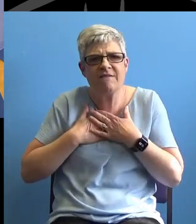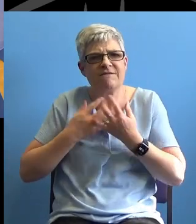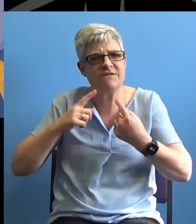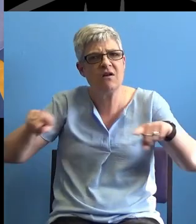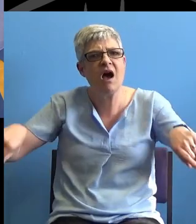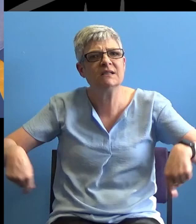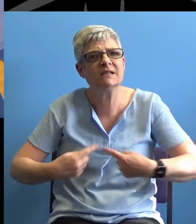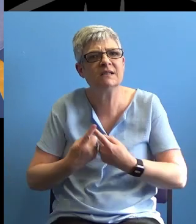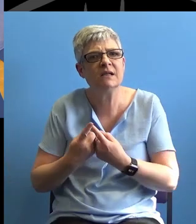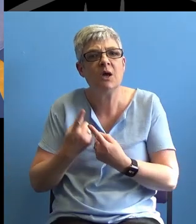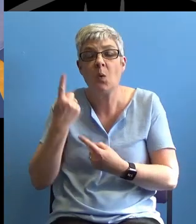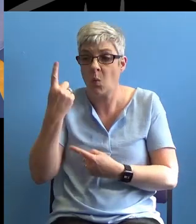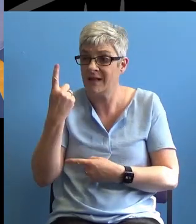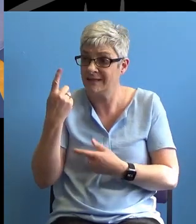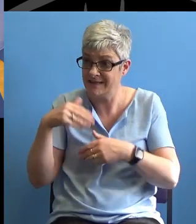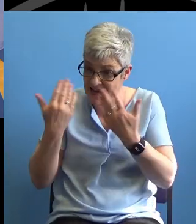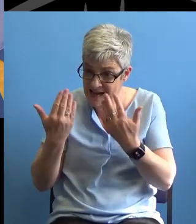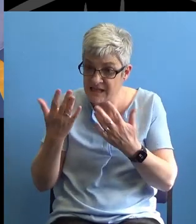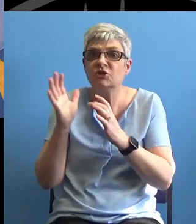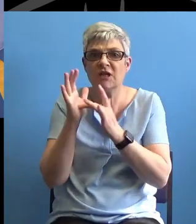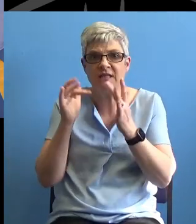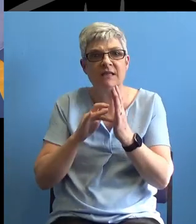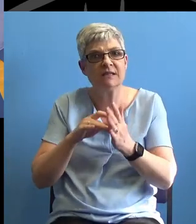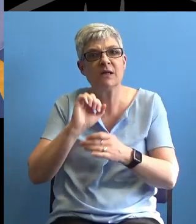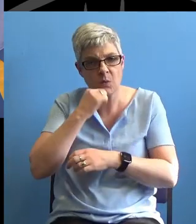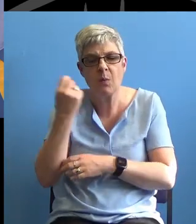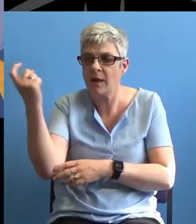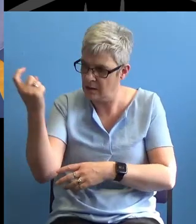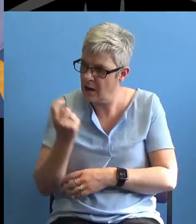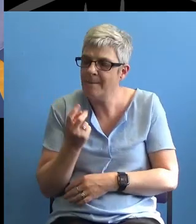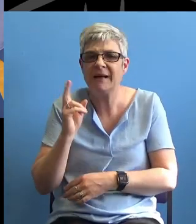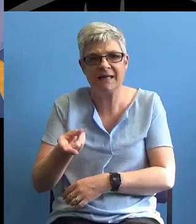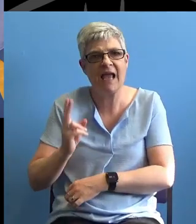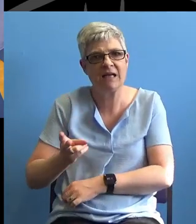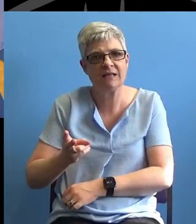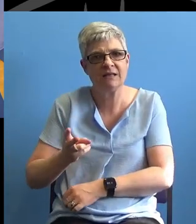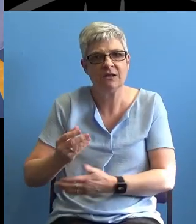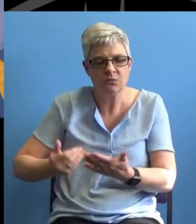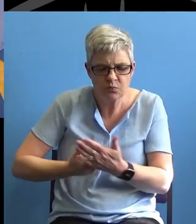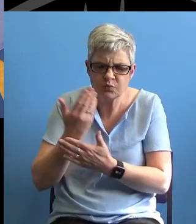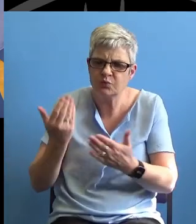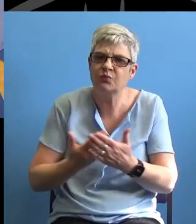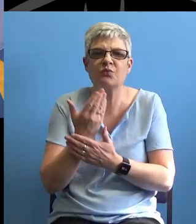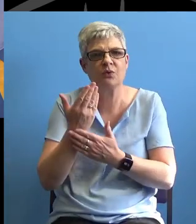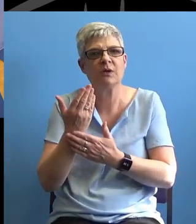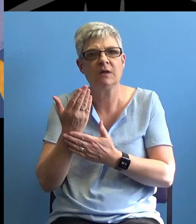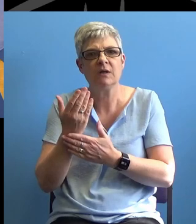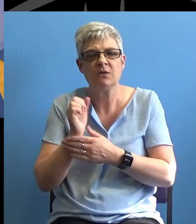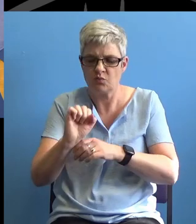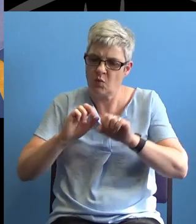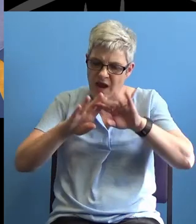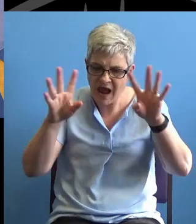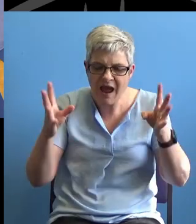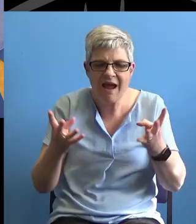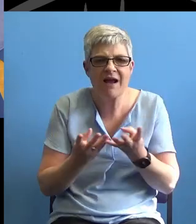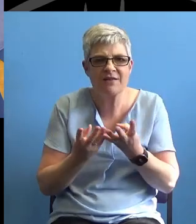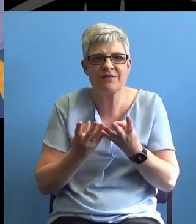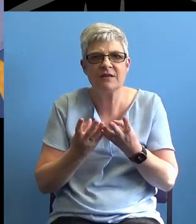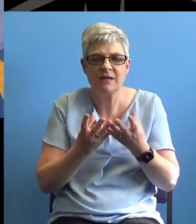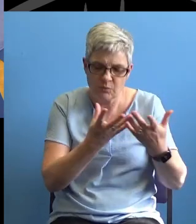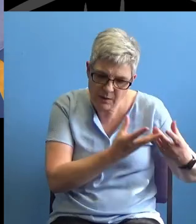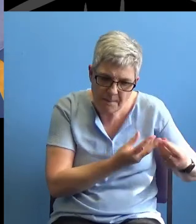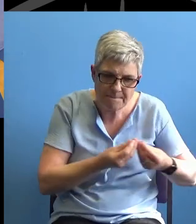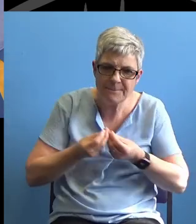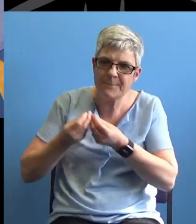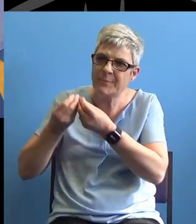day, Jesus, you will come again to restore us, to restore your earth and to bring us to be